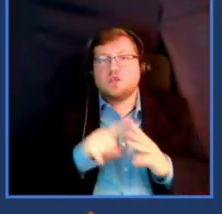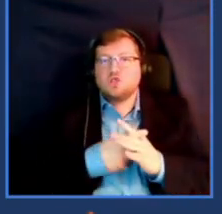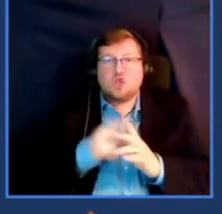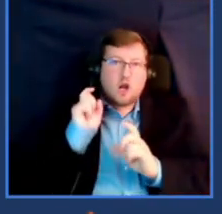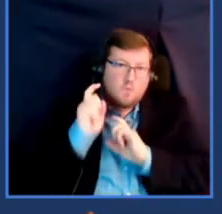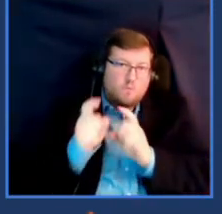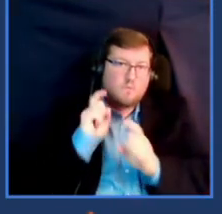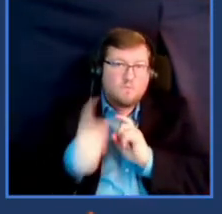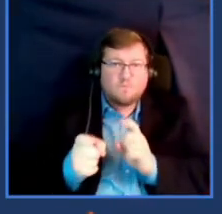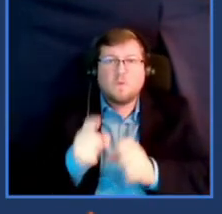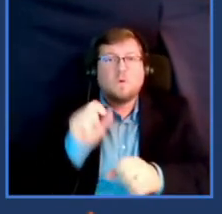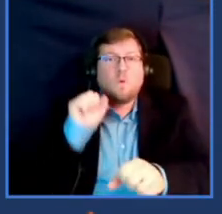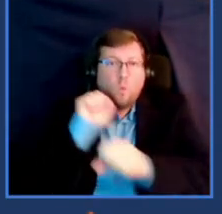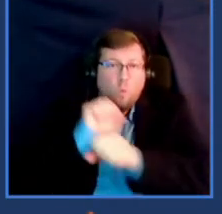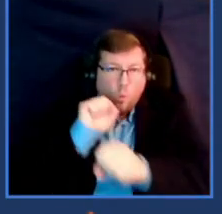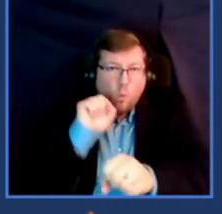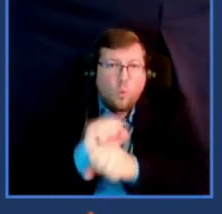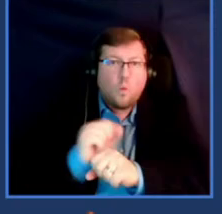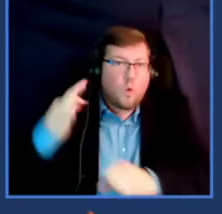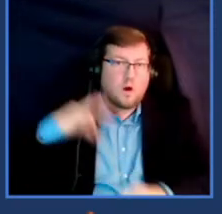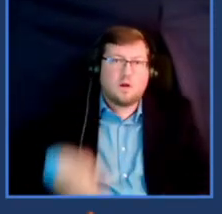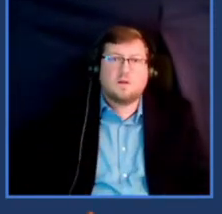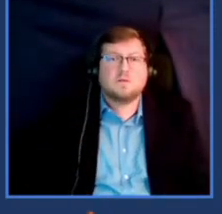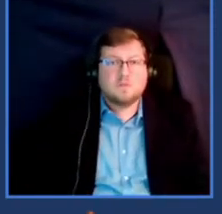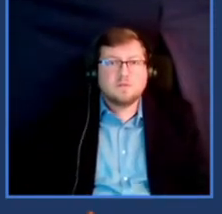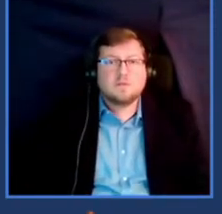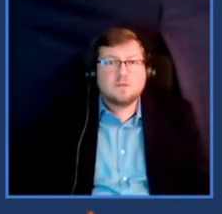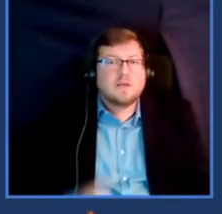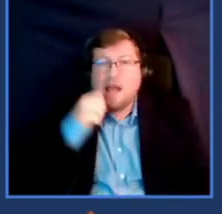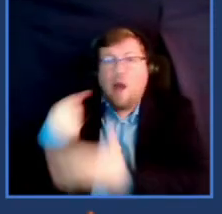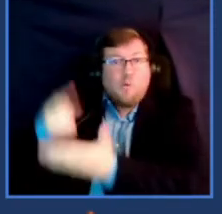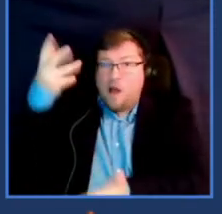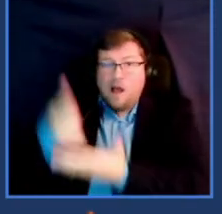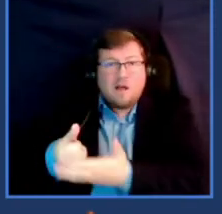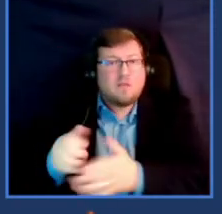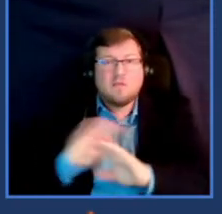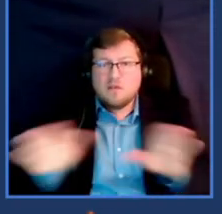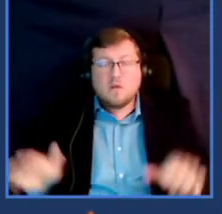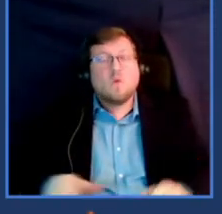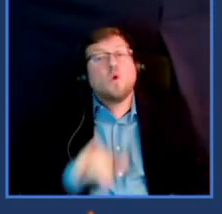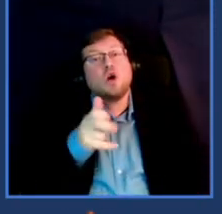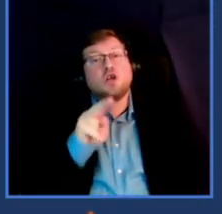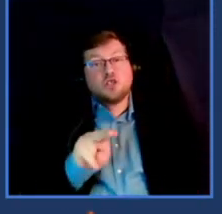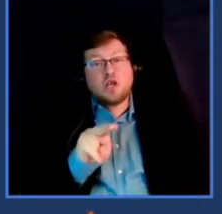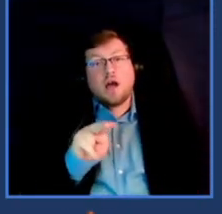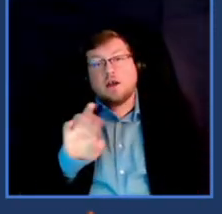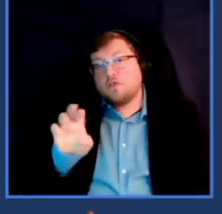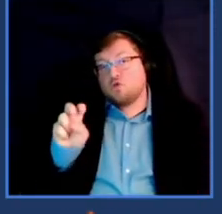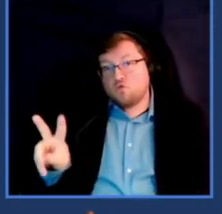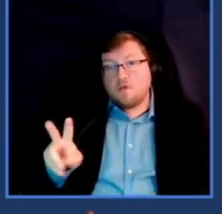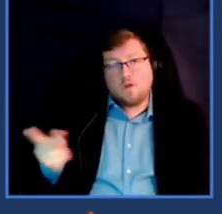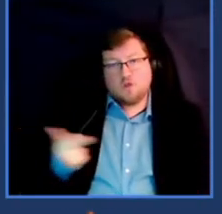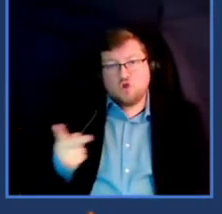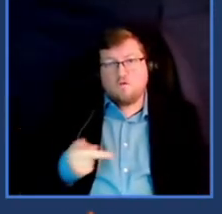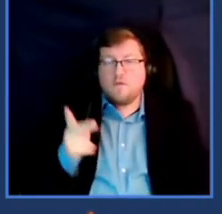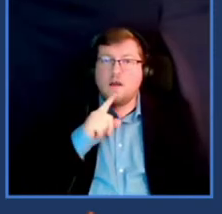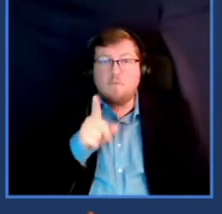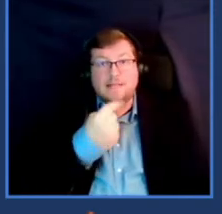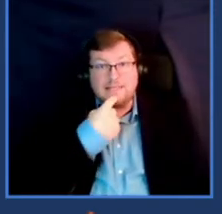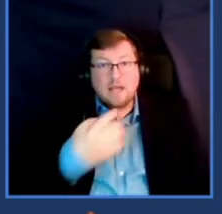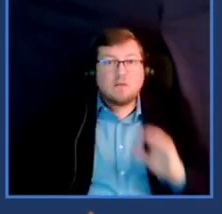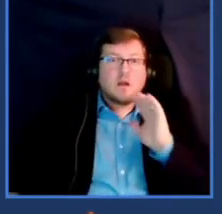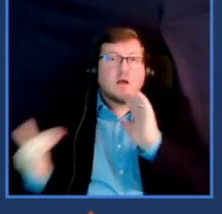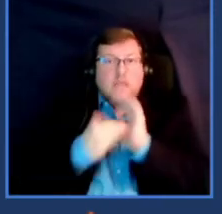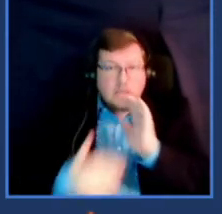wealth. And if you listen to John and the Reverend, that's what they've been saying. That's what they've been campaigning on.